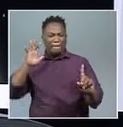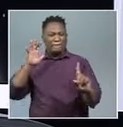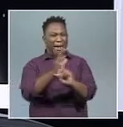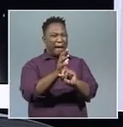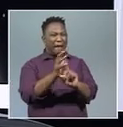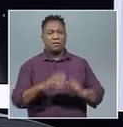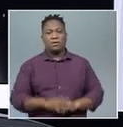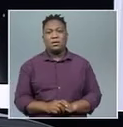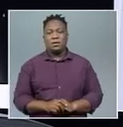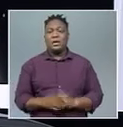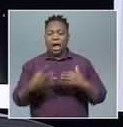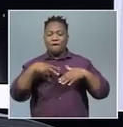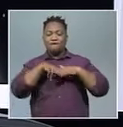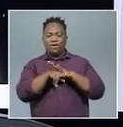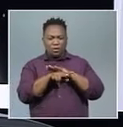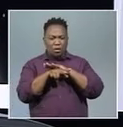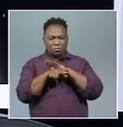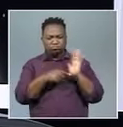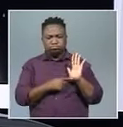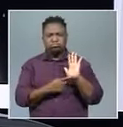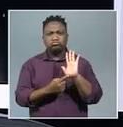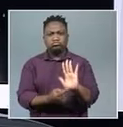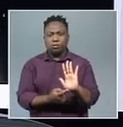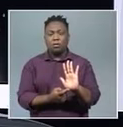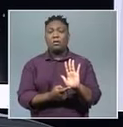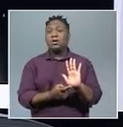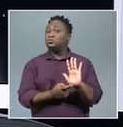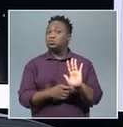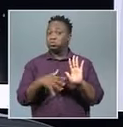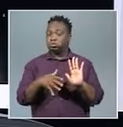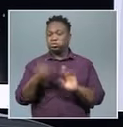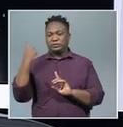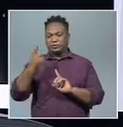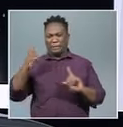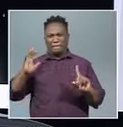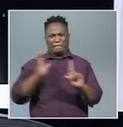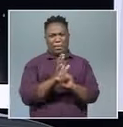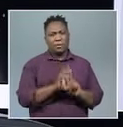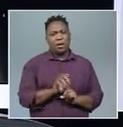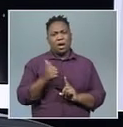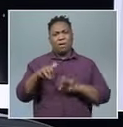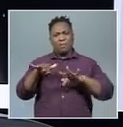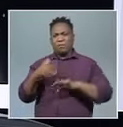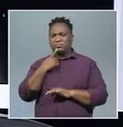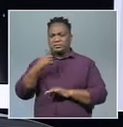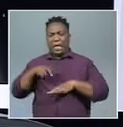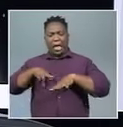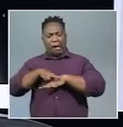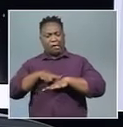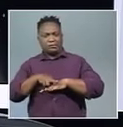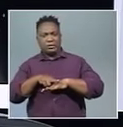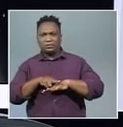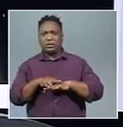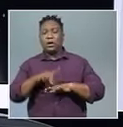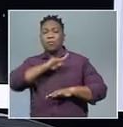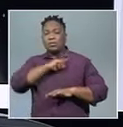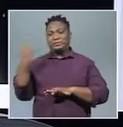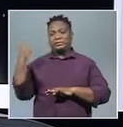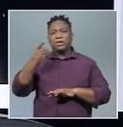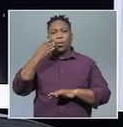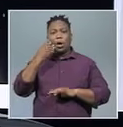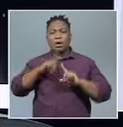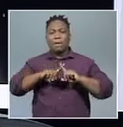at Cape Town's upmarket Sans Souci Girls High School has gone viral. Some people are arguing it was a racist incident, but many